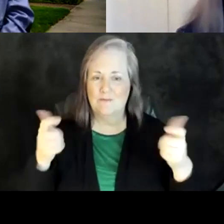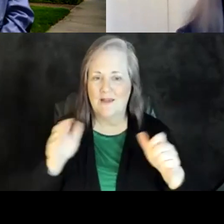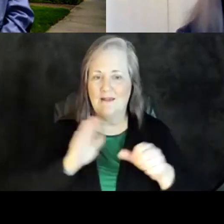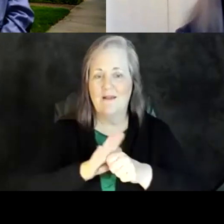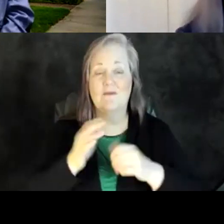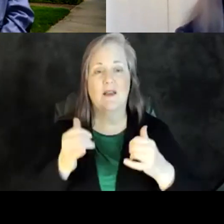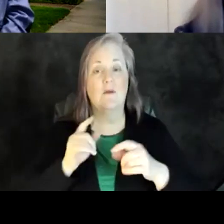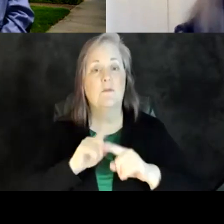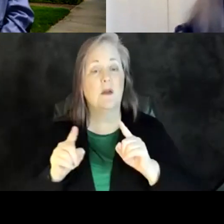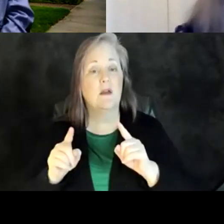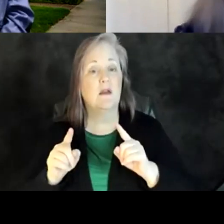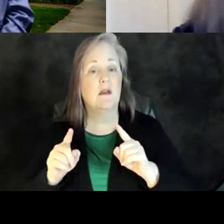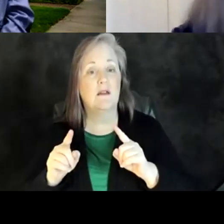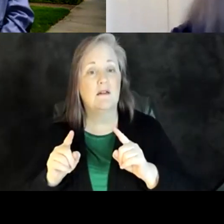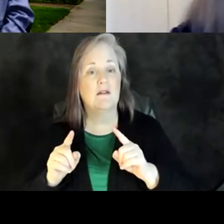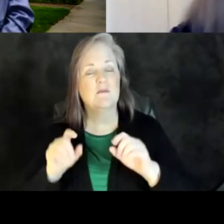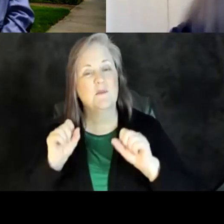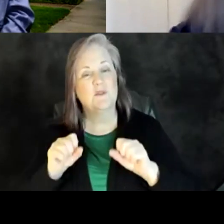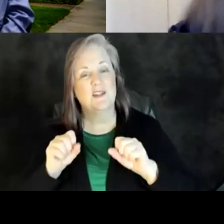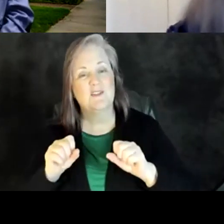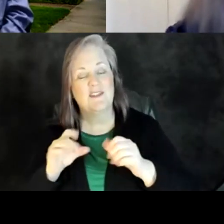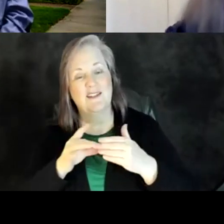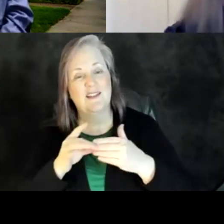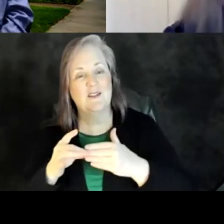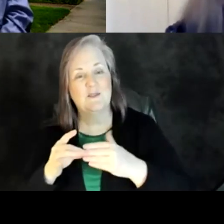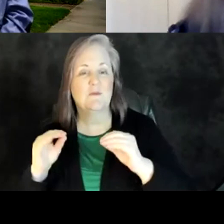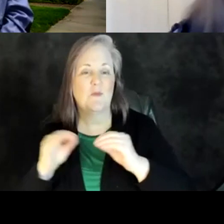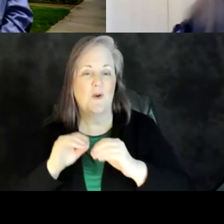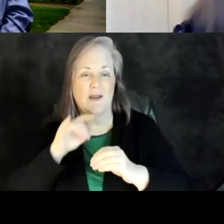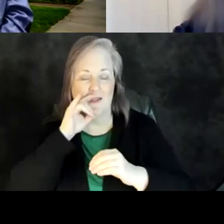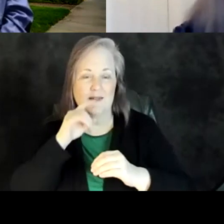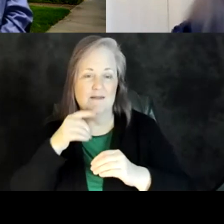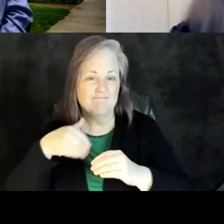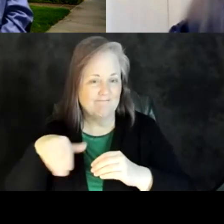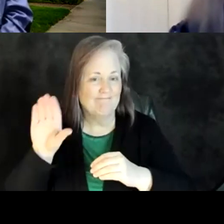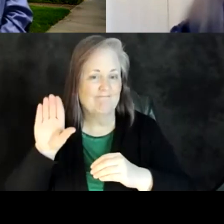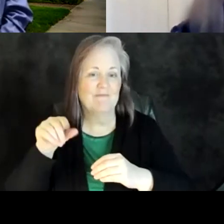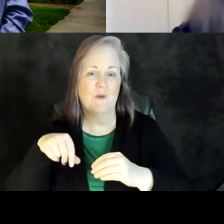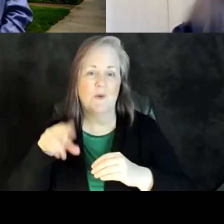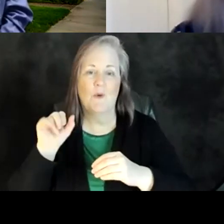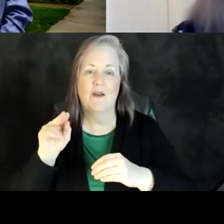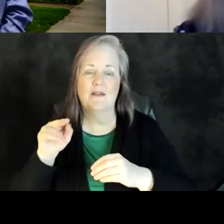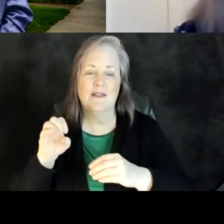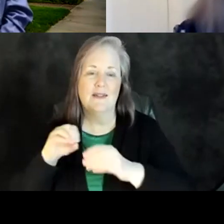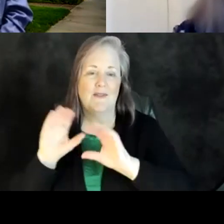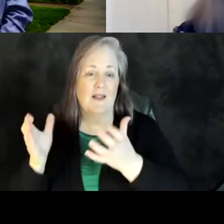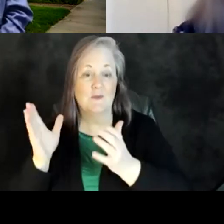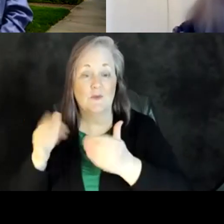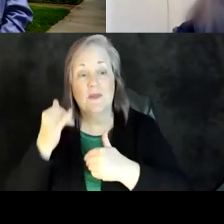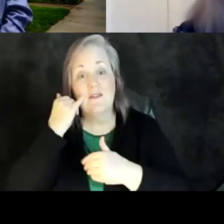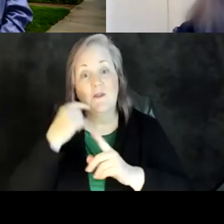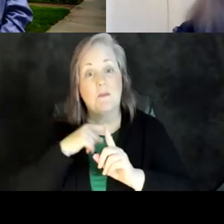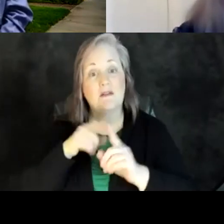will, it could potentially lead to more kids being placed on quarantine in classrooms when there's a positive